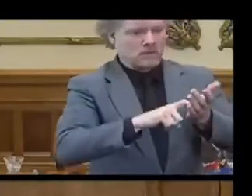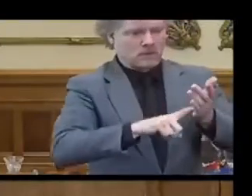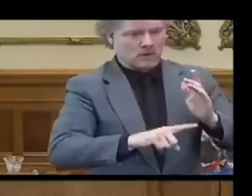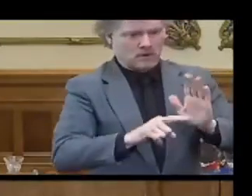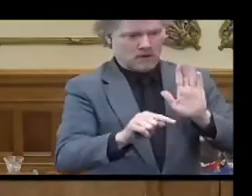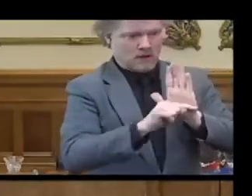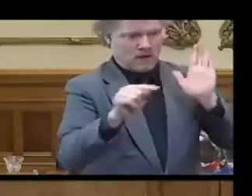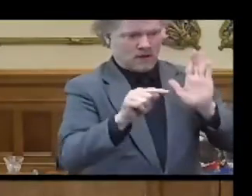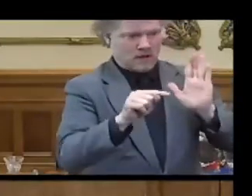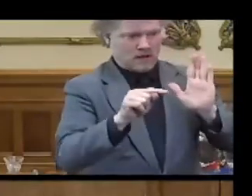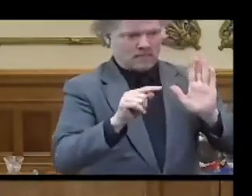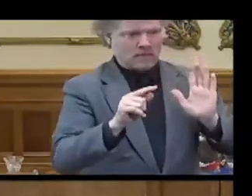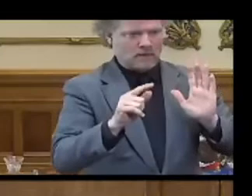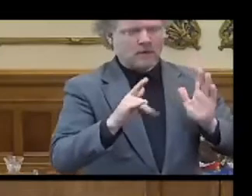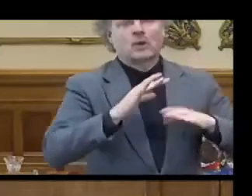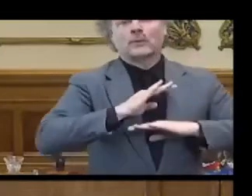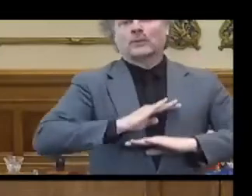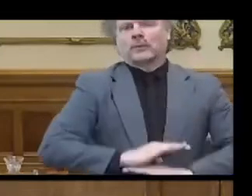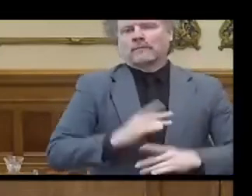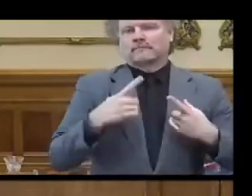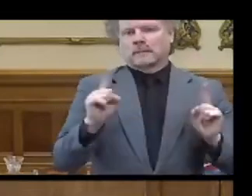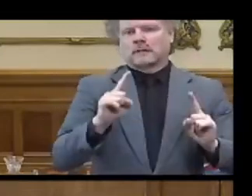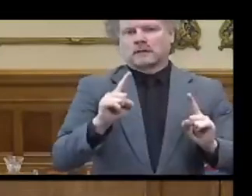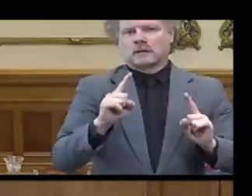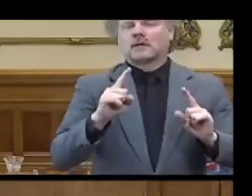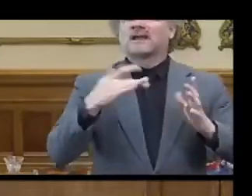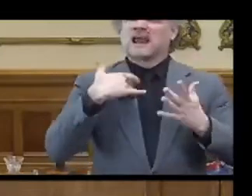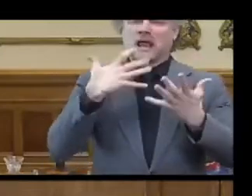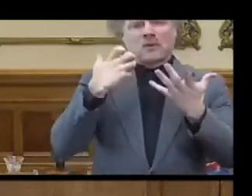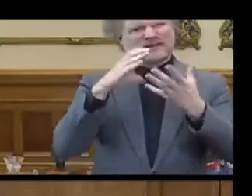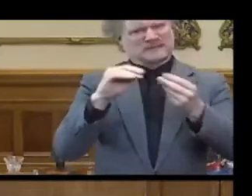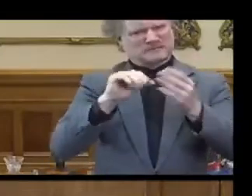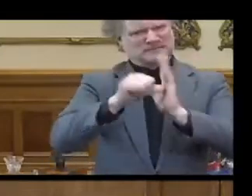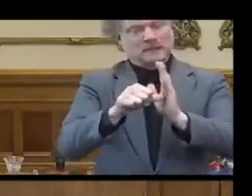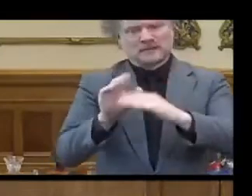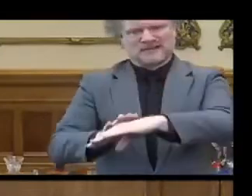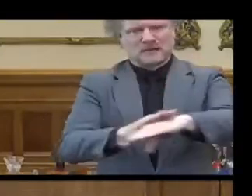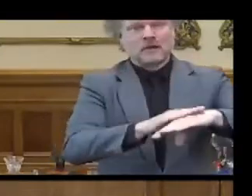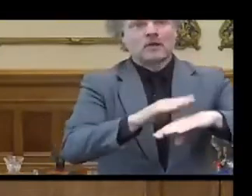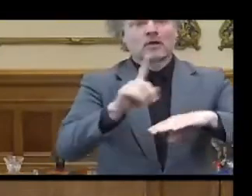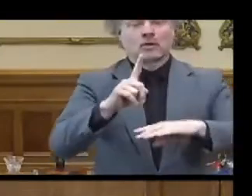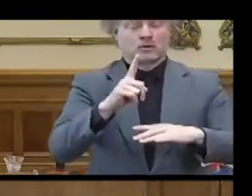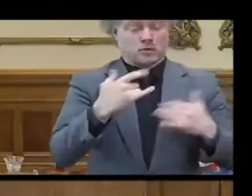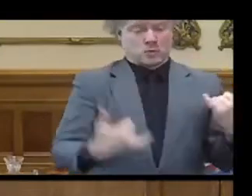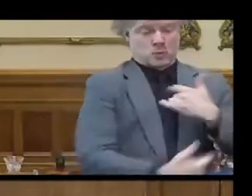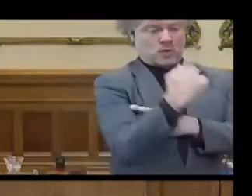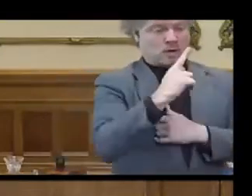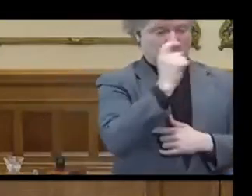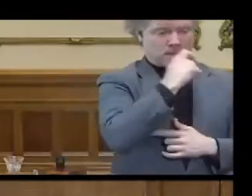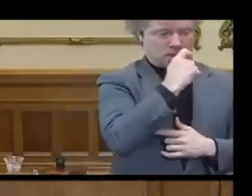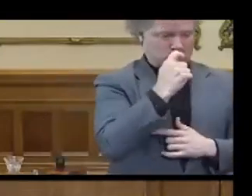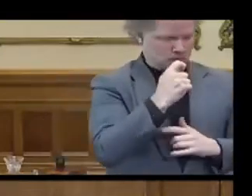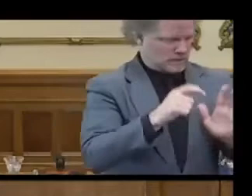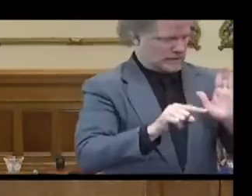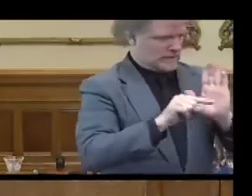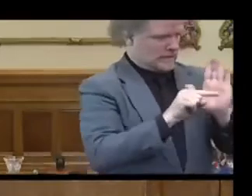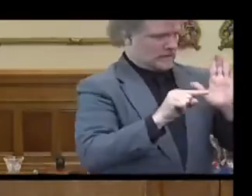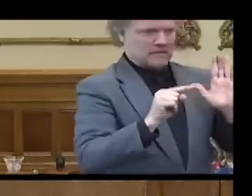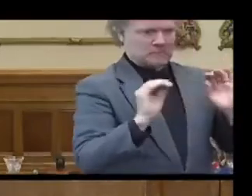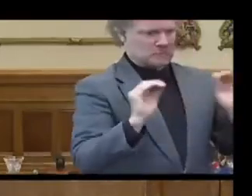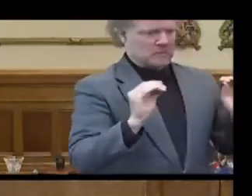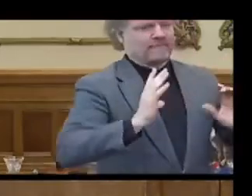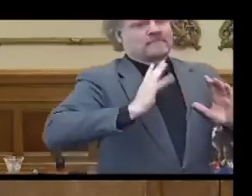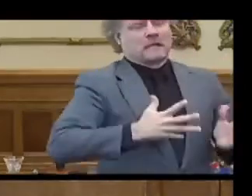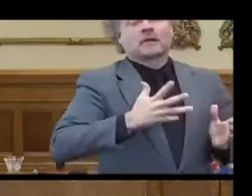would say, and I need to caution everyone in again, is that just because you're negative today doesn't mean you couldn't be positive tomorrow